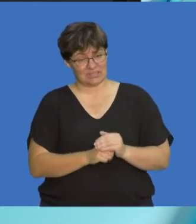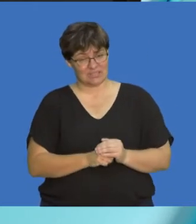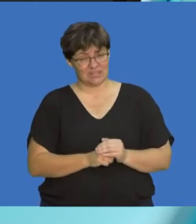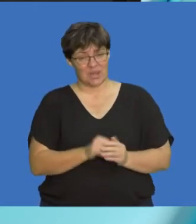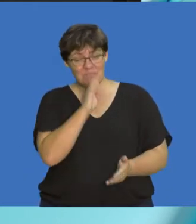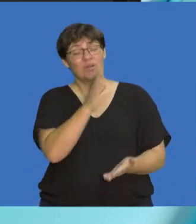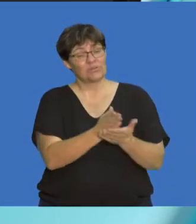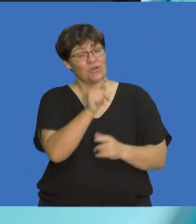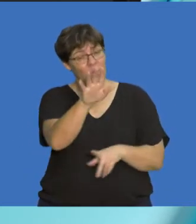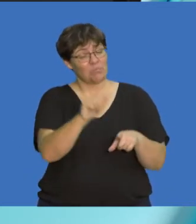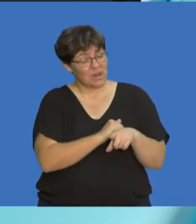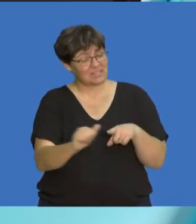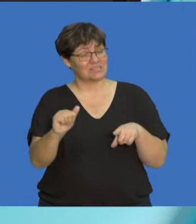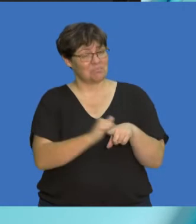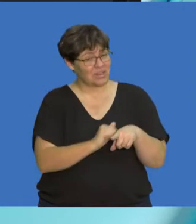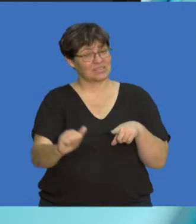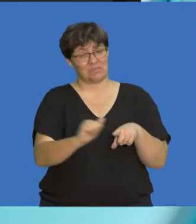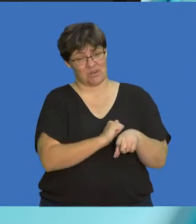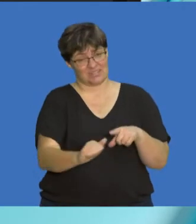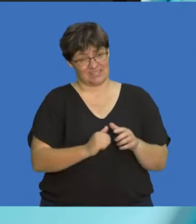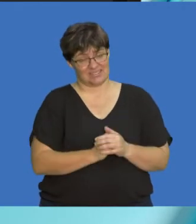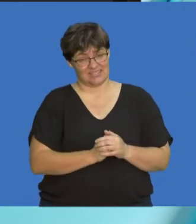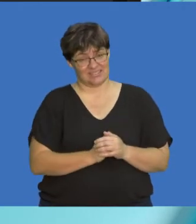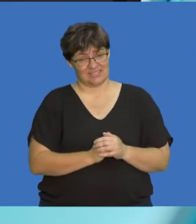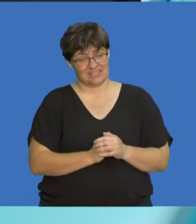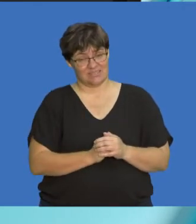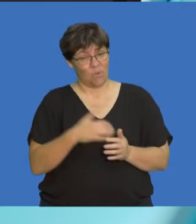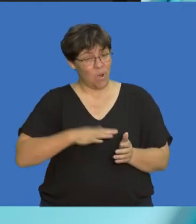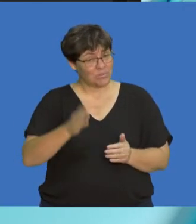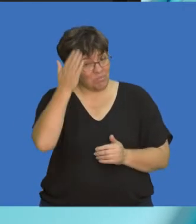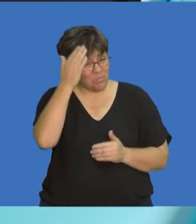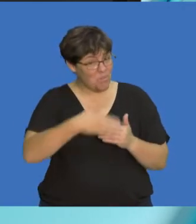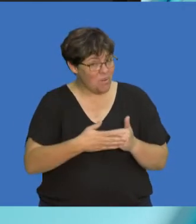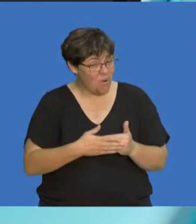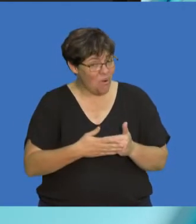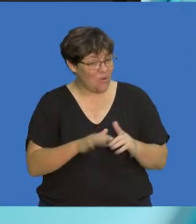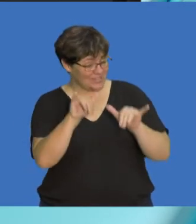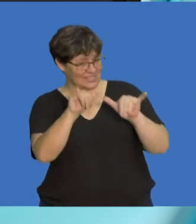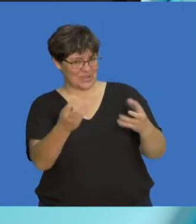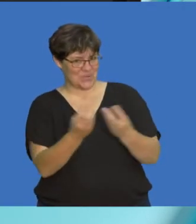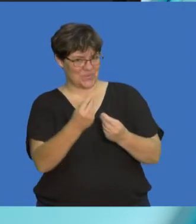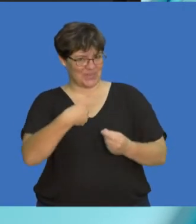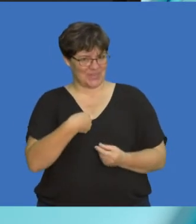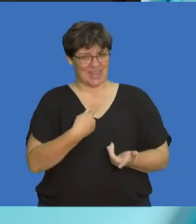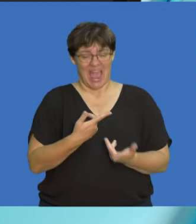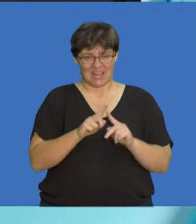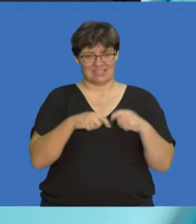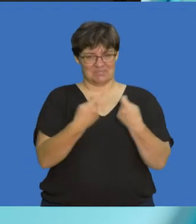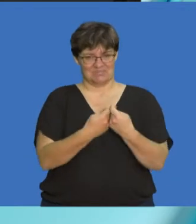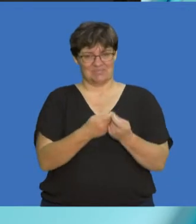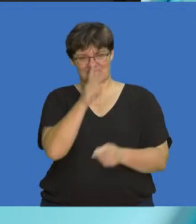practice, practice, and practice. You want to know more? The place to be is with Ashraf and the crew. We'll see you in a